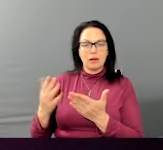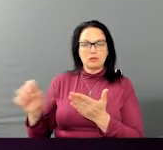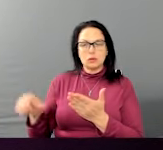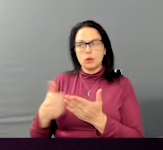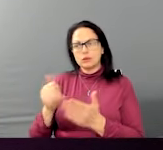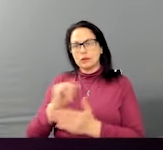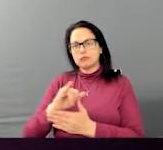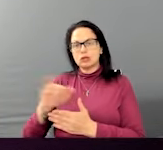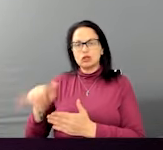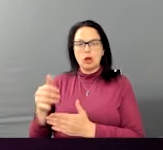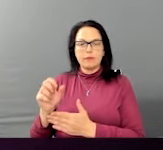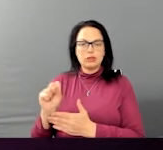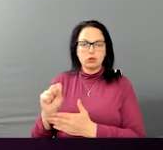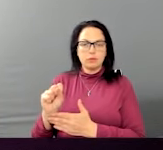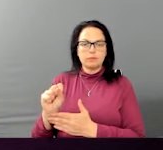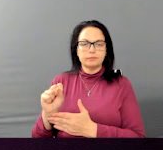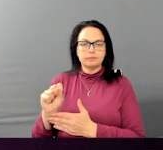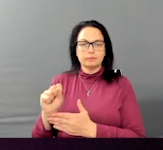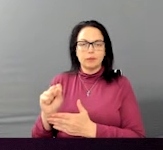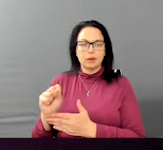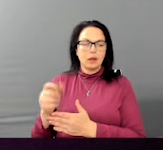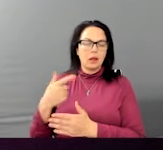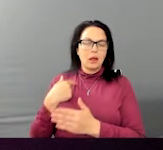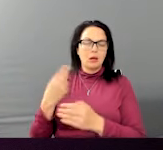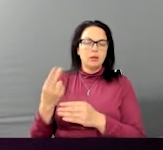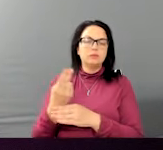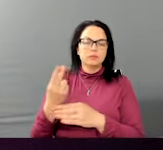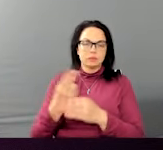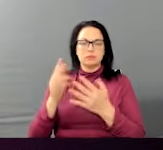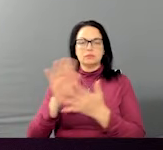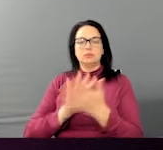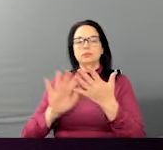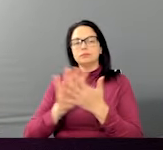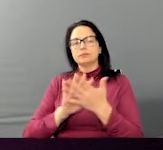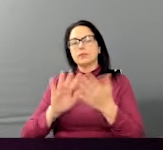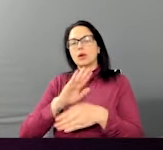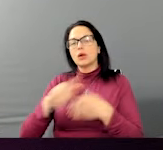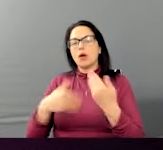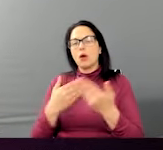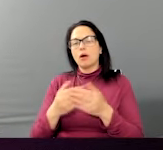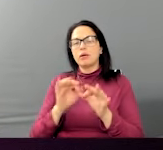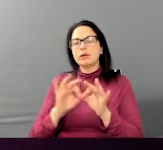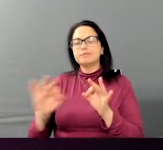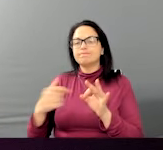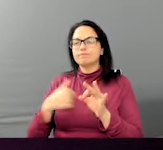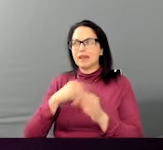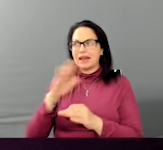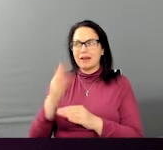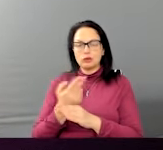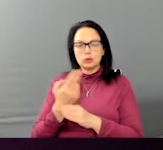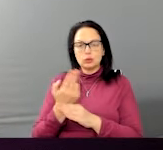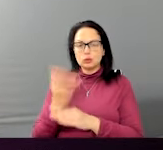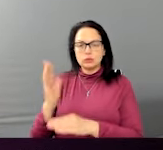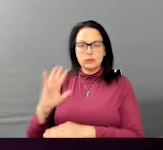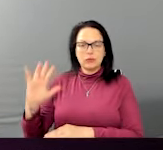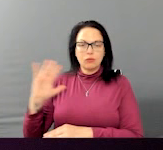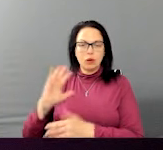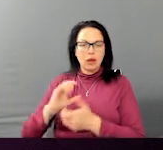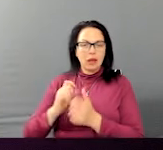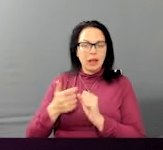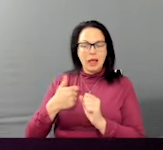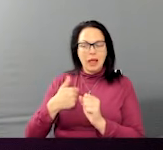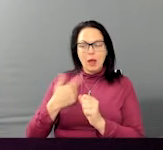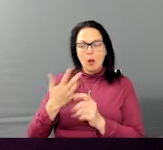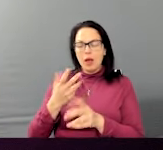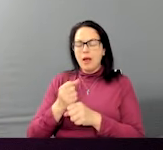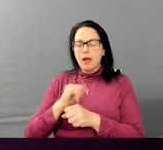and filters and all of this JavaScript syntax that I'd never used before. In fact, it's funny that how I got my job at PayPal was